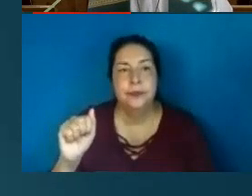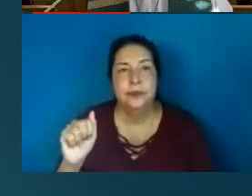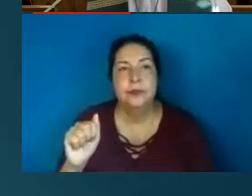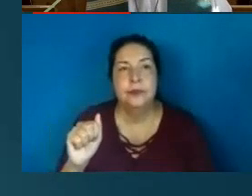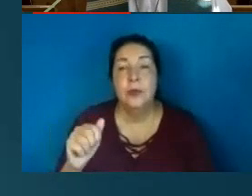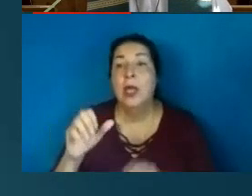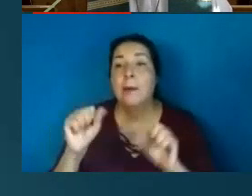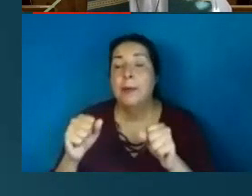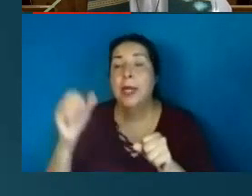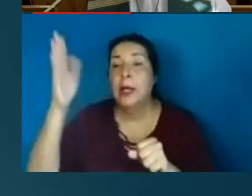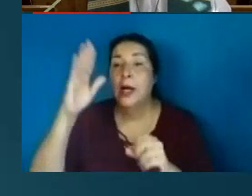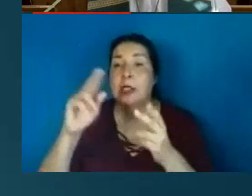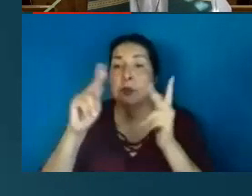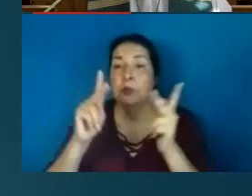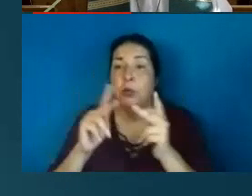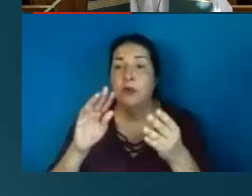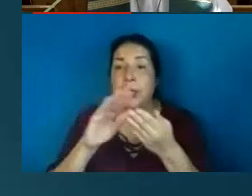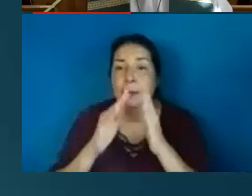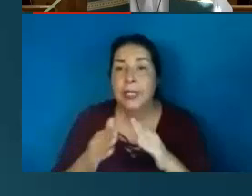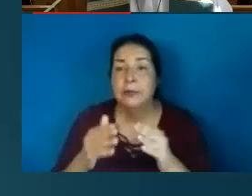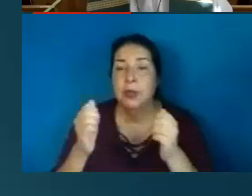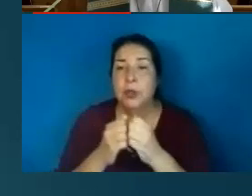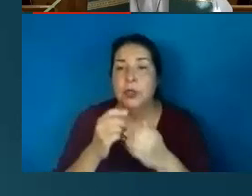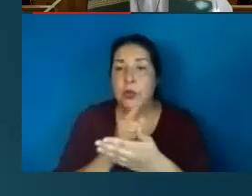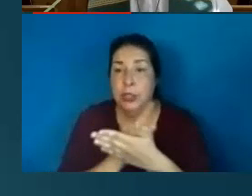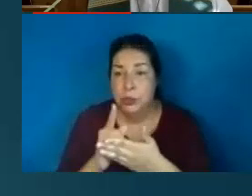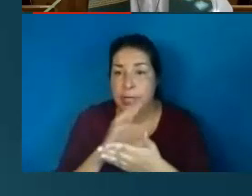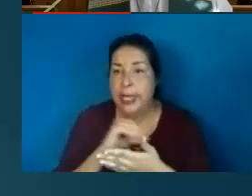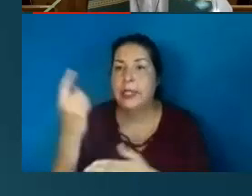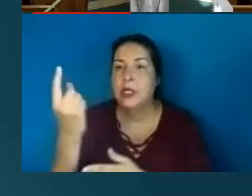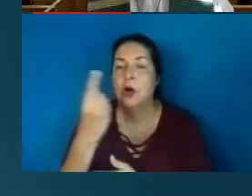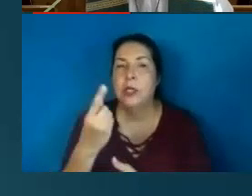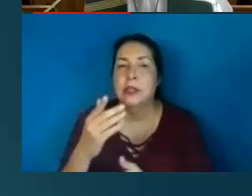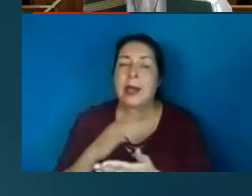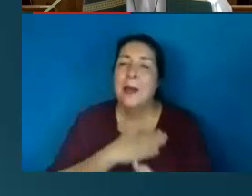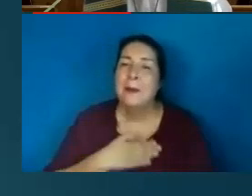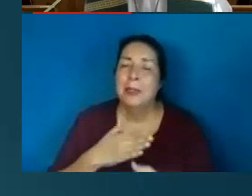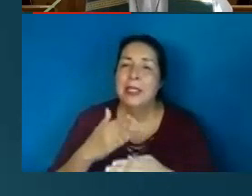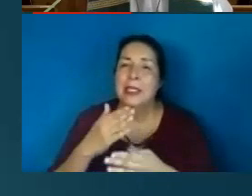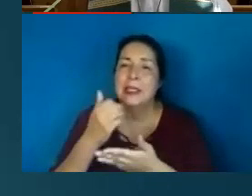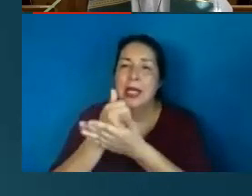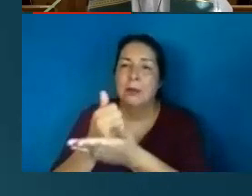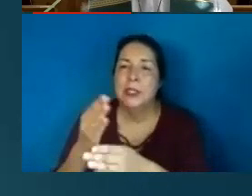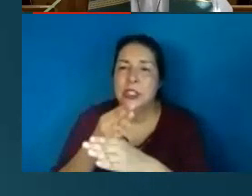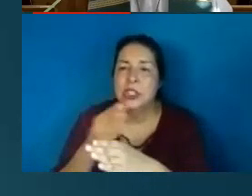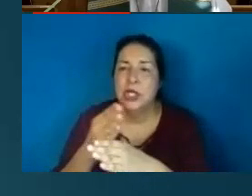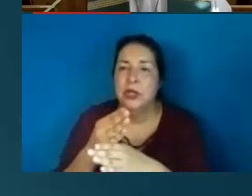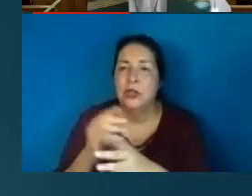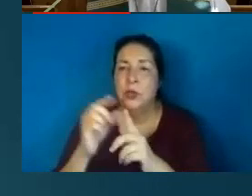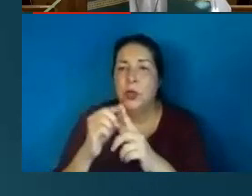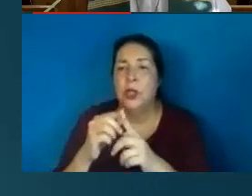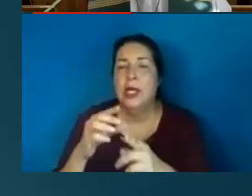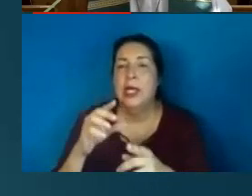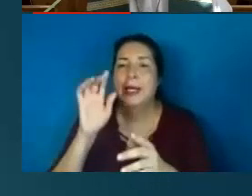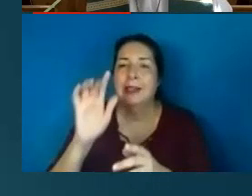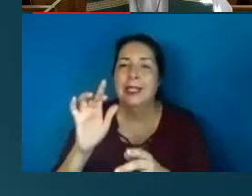May God's perfect peace be with you this week and always. Please help us to share the word, hit like,